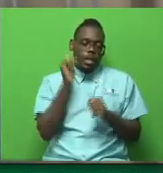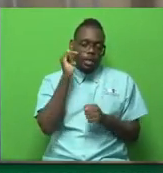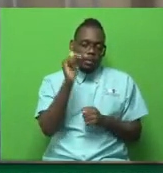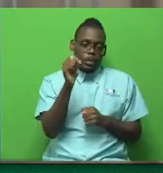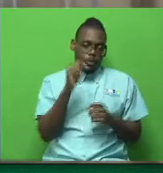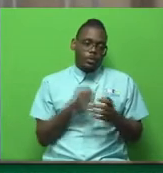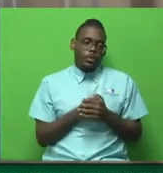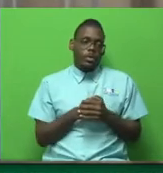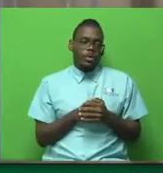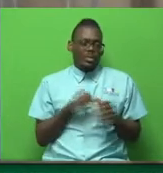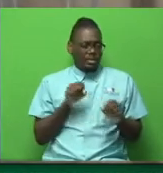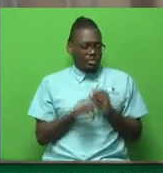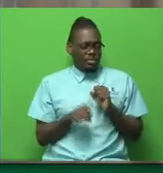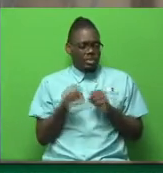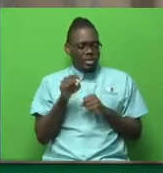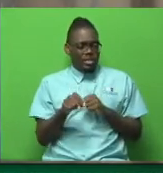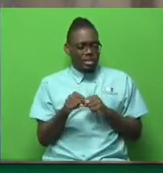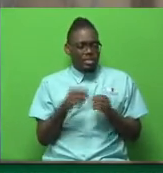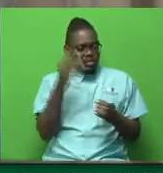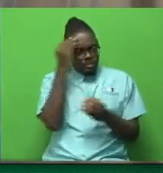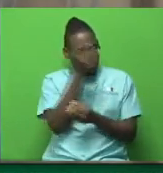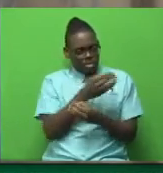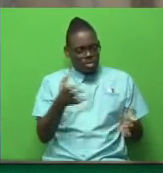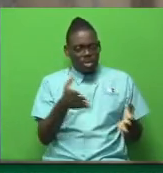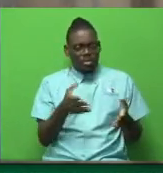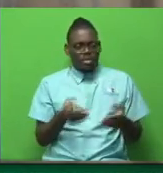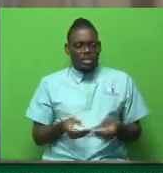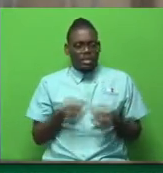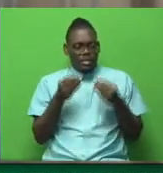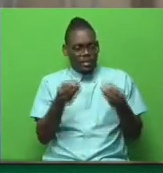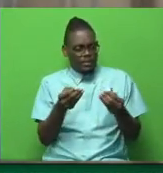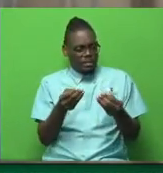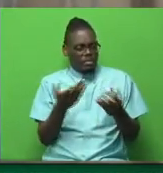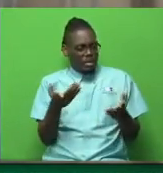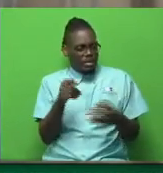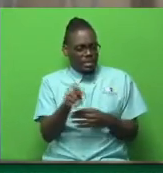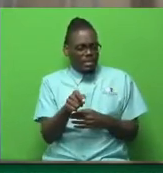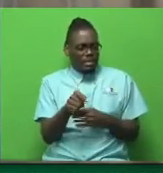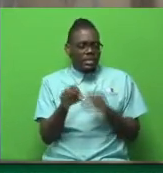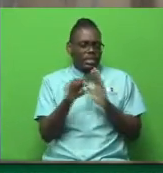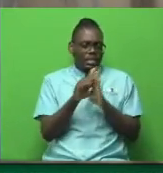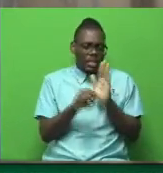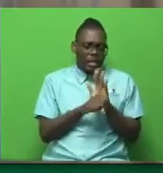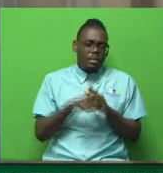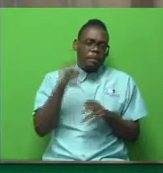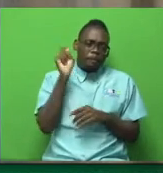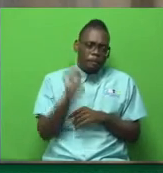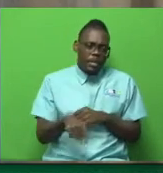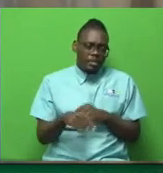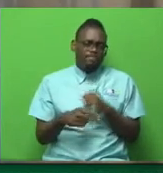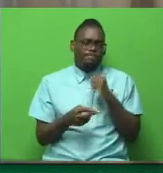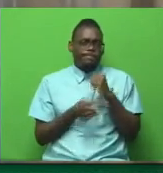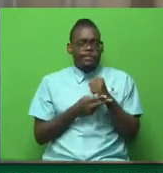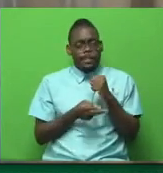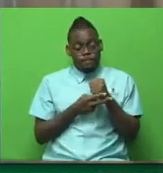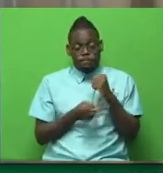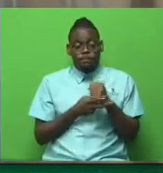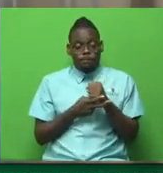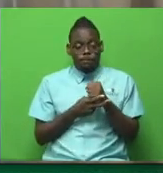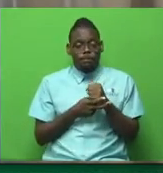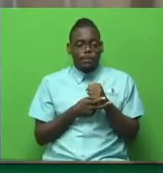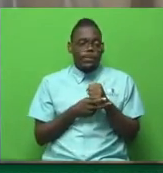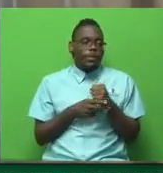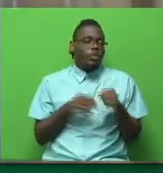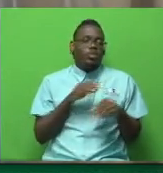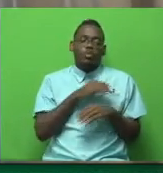that the government has been using that the state must share the burden equally it is all taxpayers money